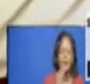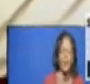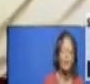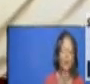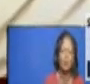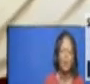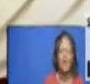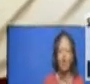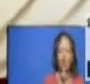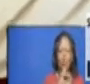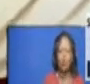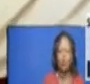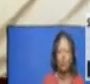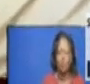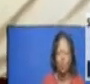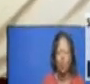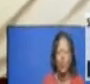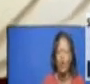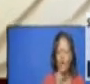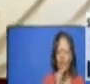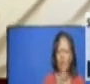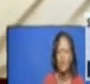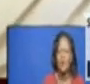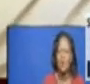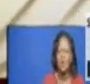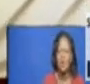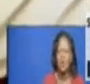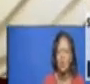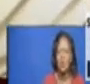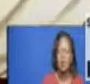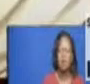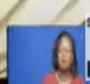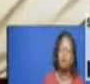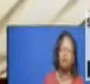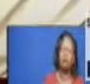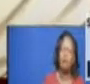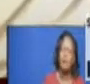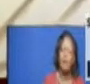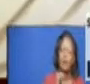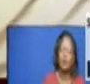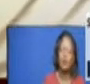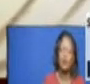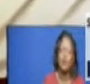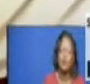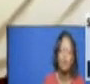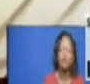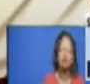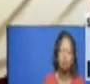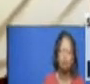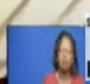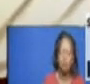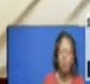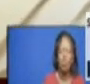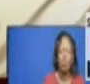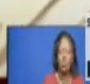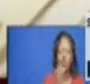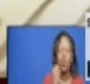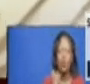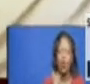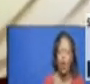go to school. My father educated all of us through his coffee farm, about 9 acres